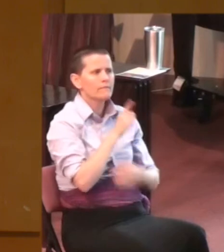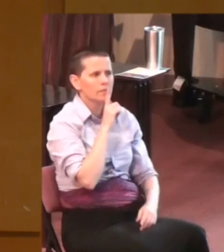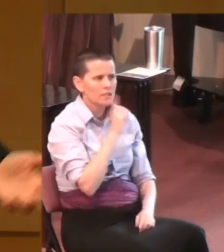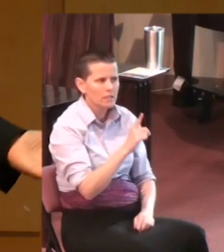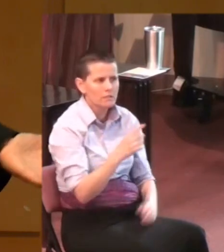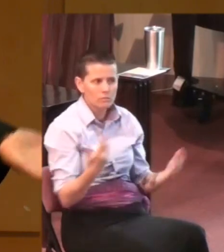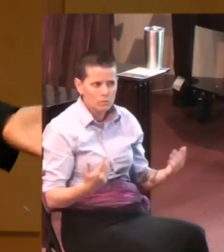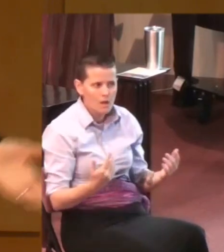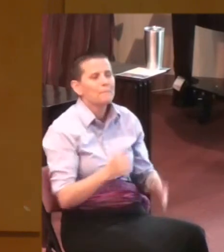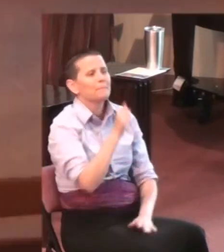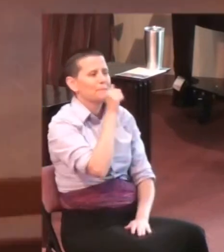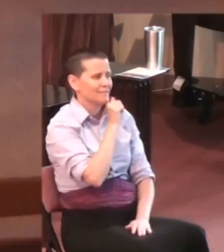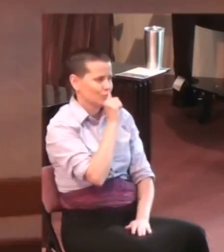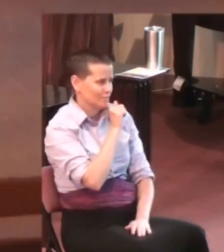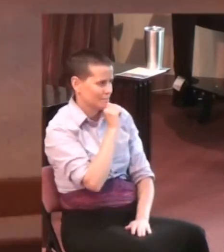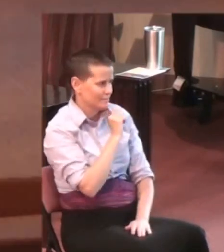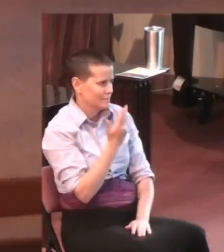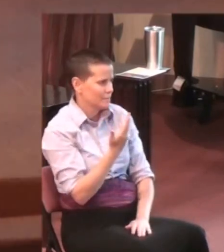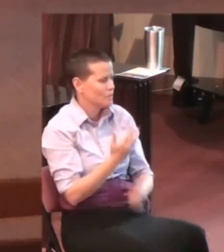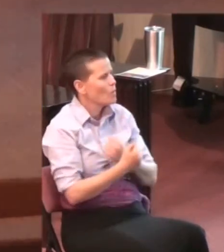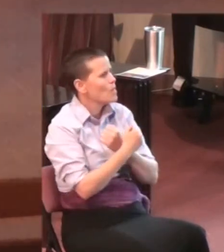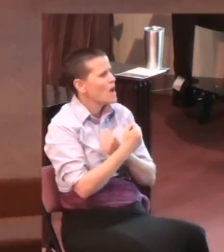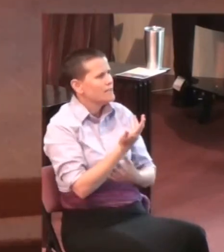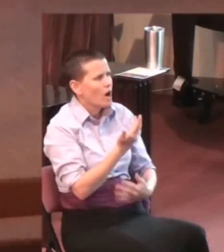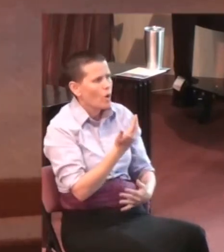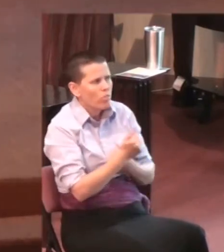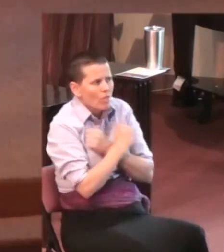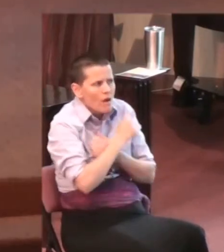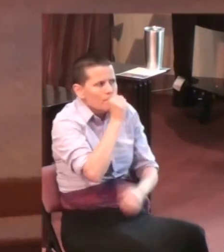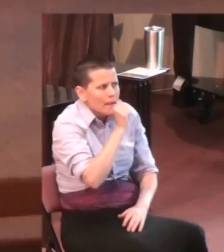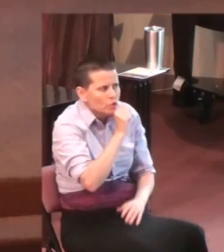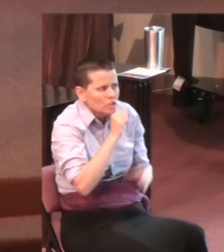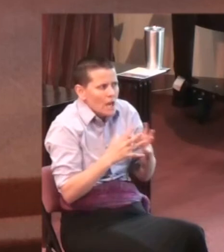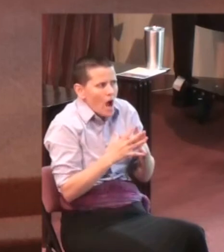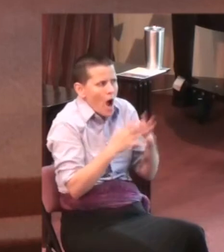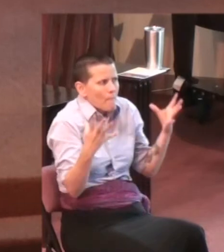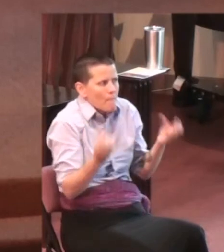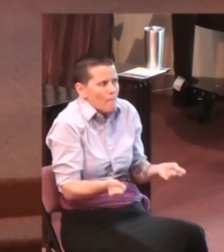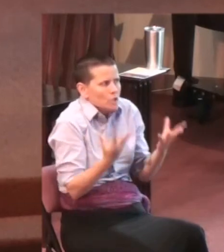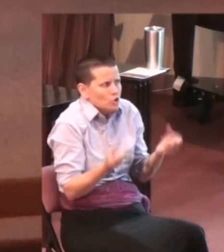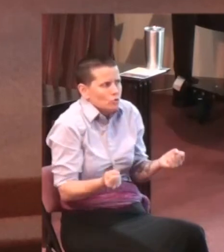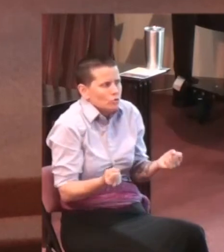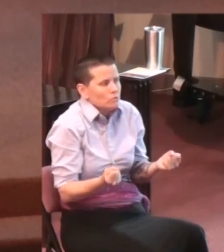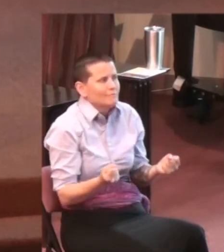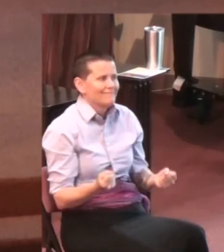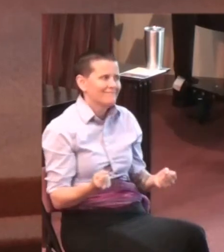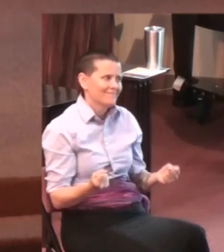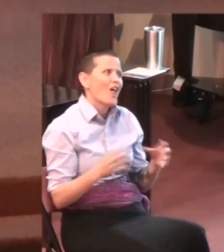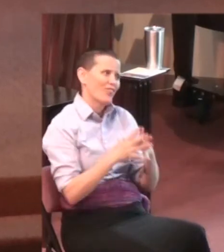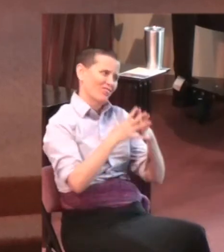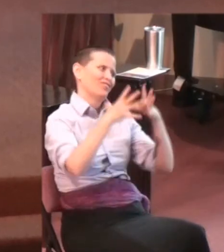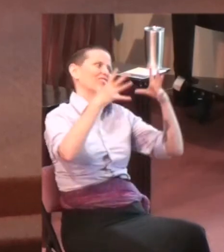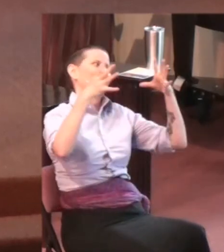Pretty much more patient than all of us. Love is more patient than we are, especially when we're being